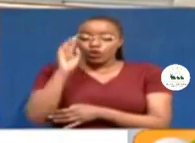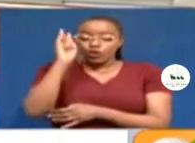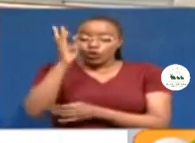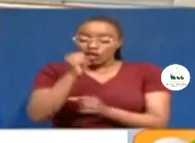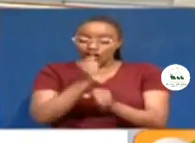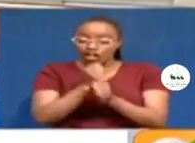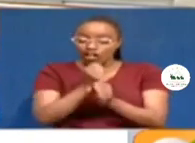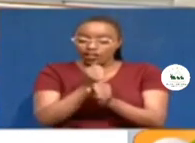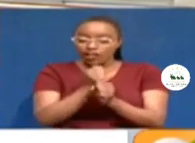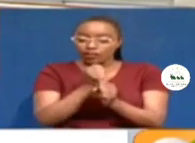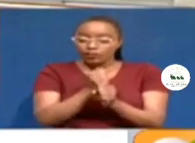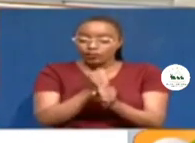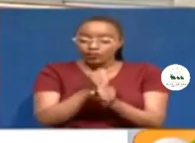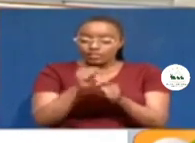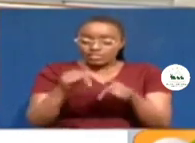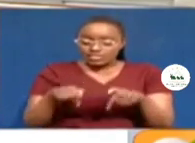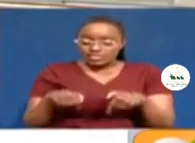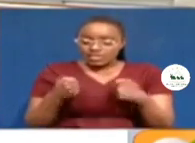exercise